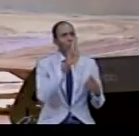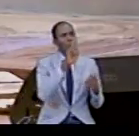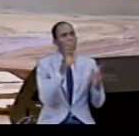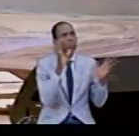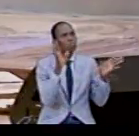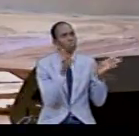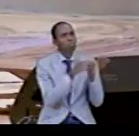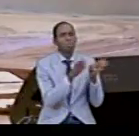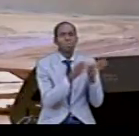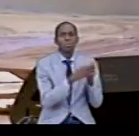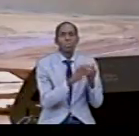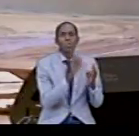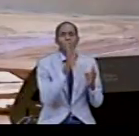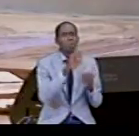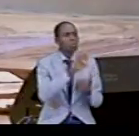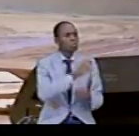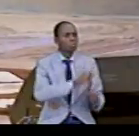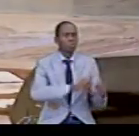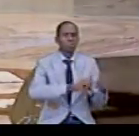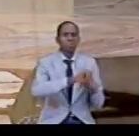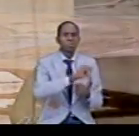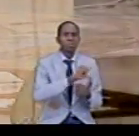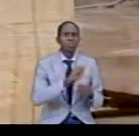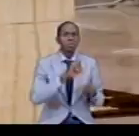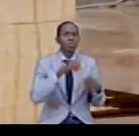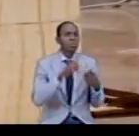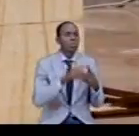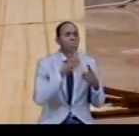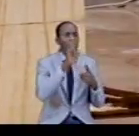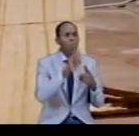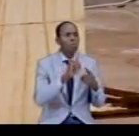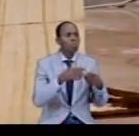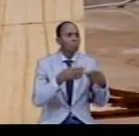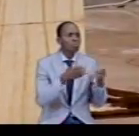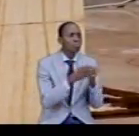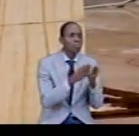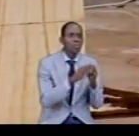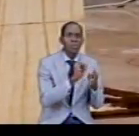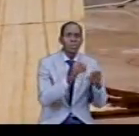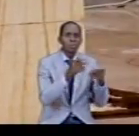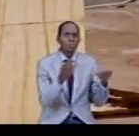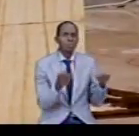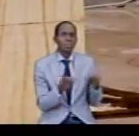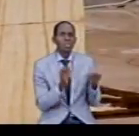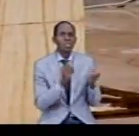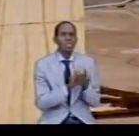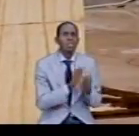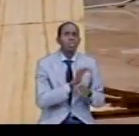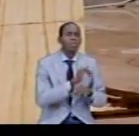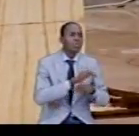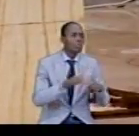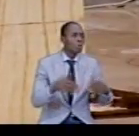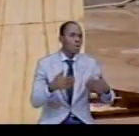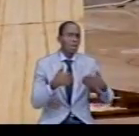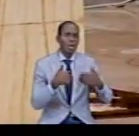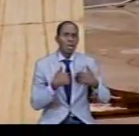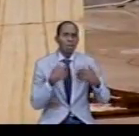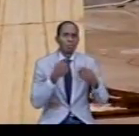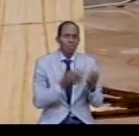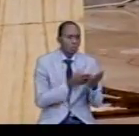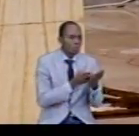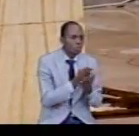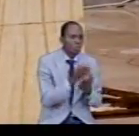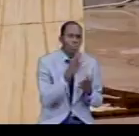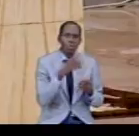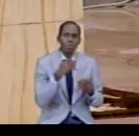and a fellowship it goes to a congregation that you're not that does not have the truth